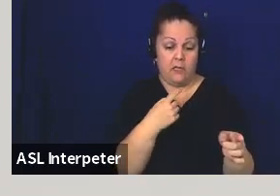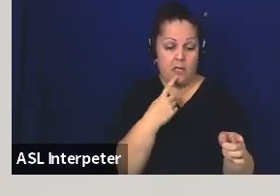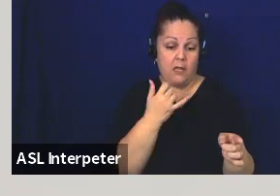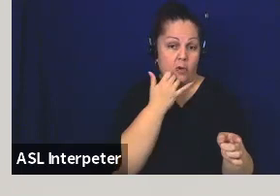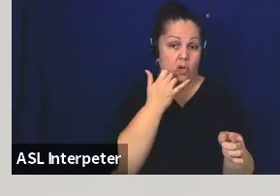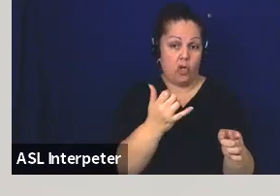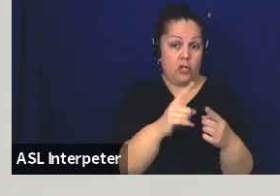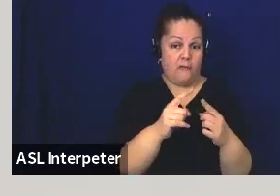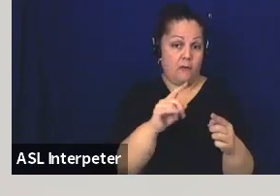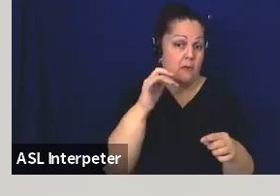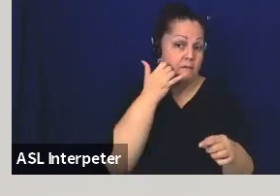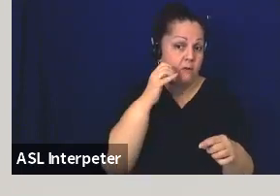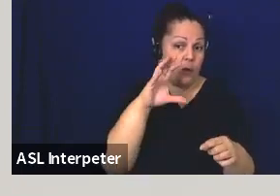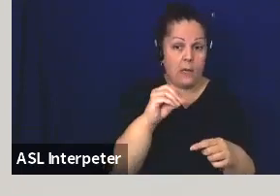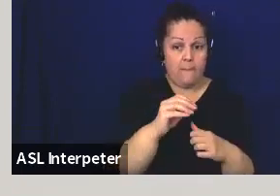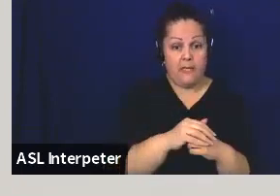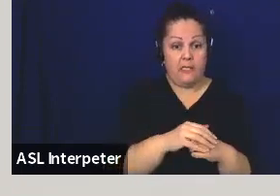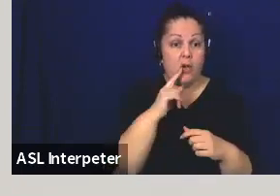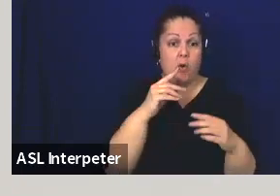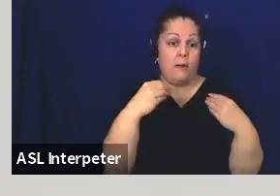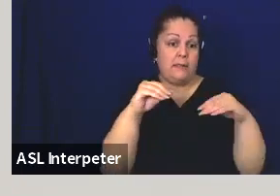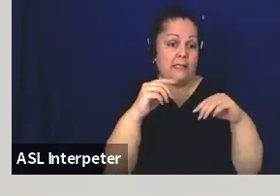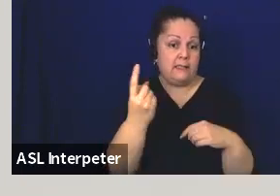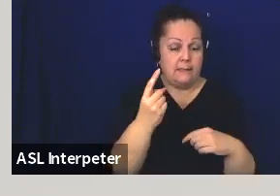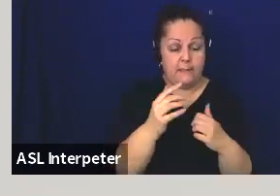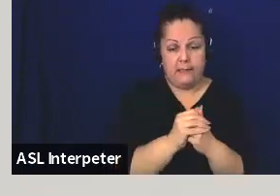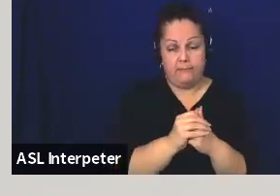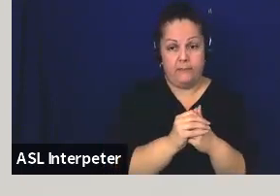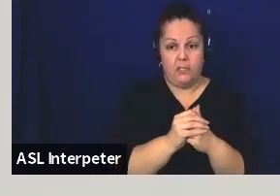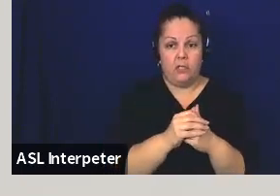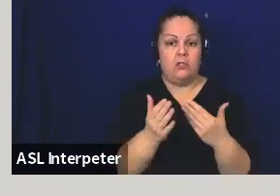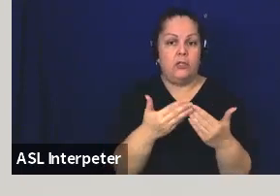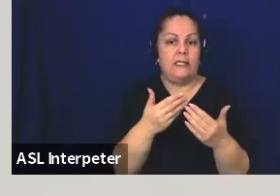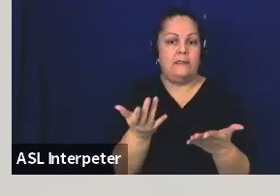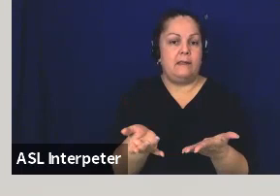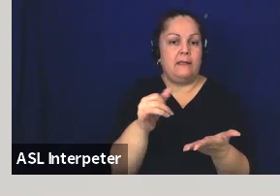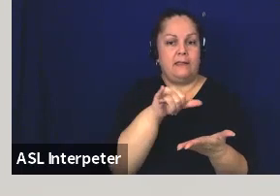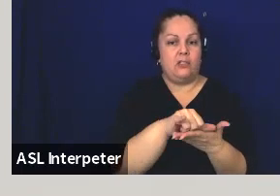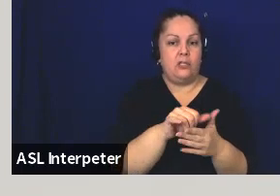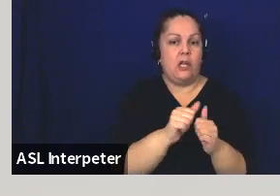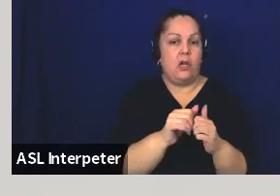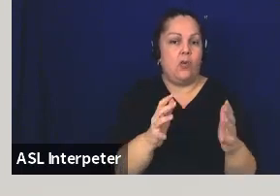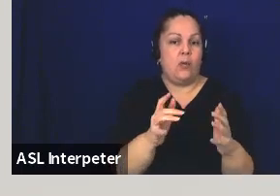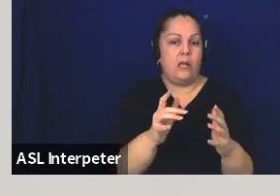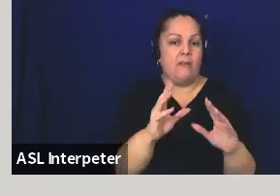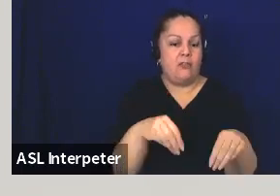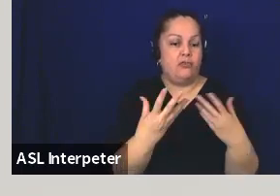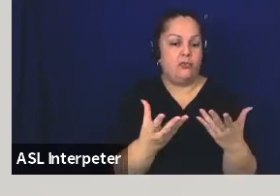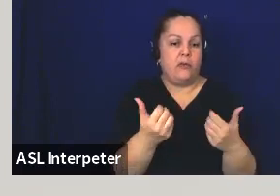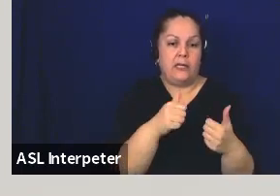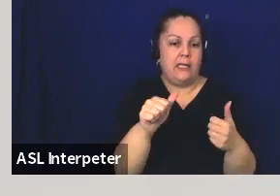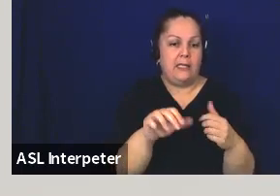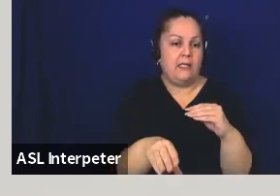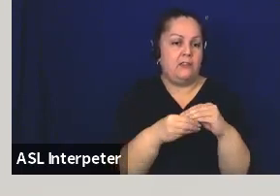calling from a phone company or a telemarketer, where you can easily disconnect without having to provide any